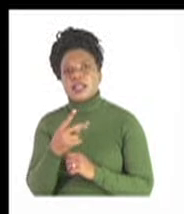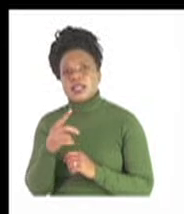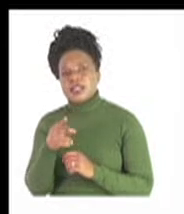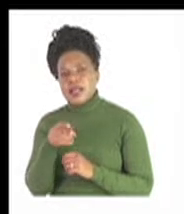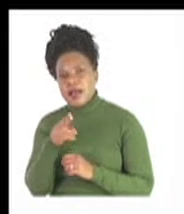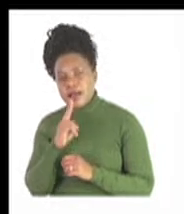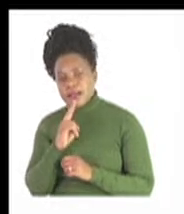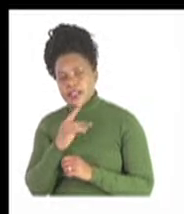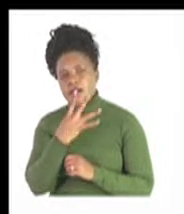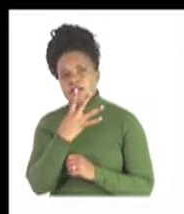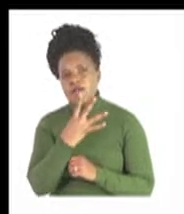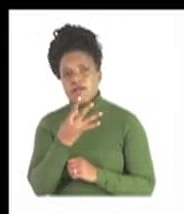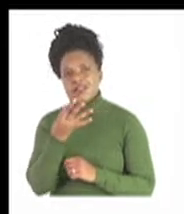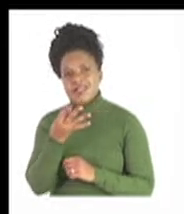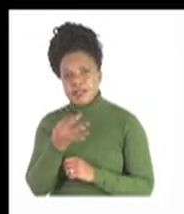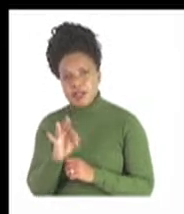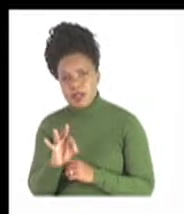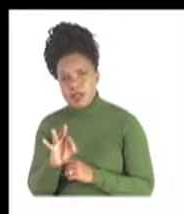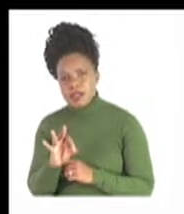times 8 gives you